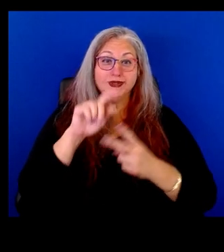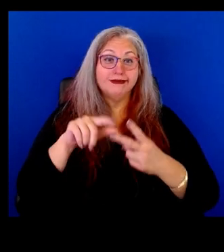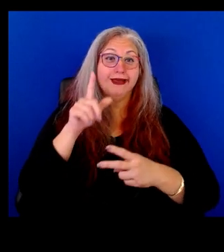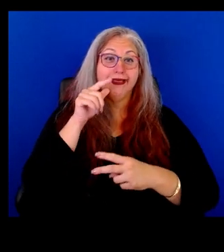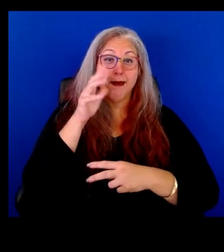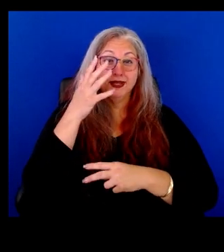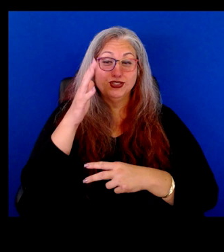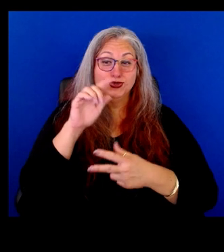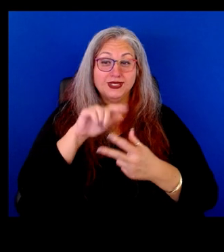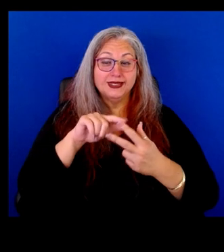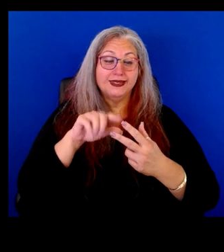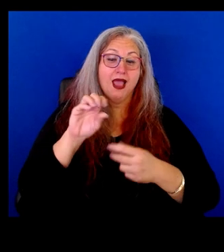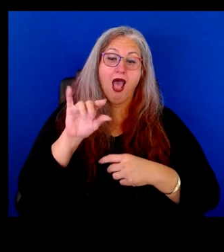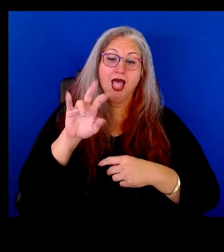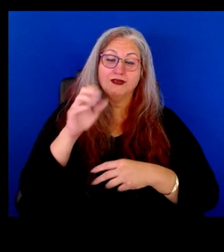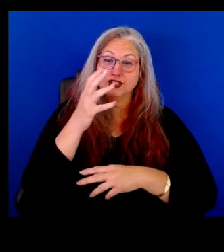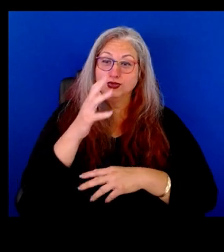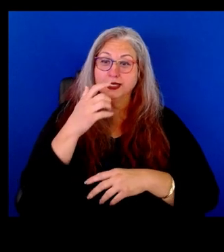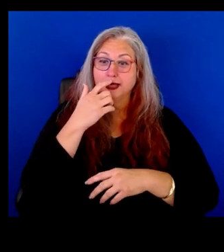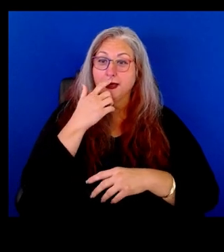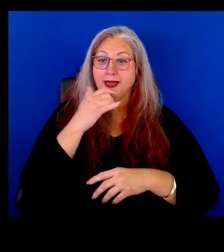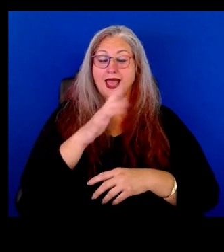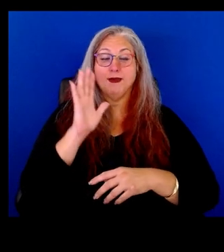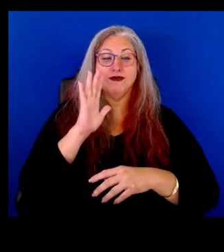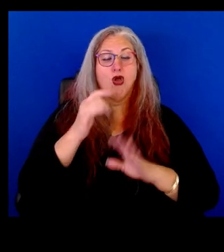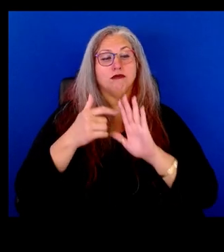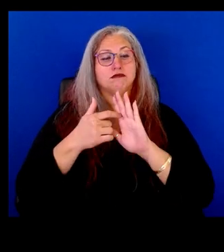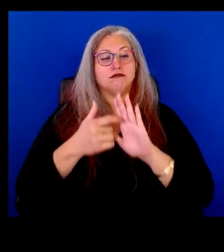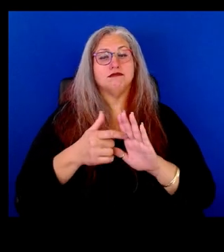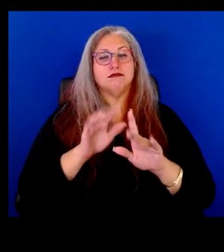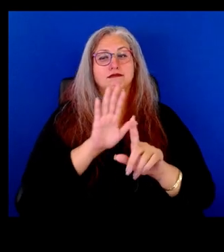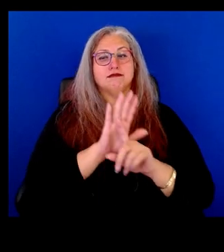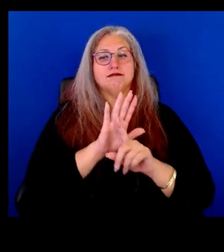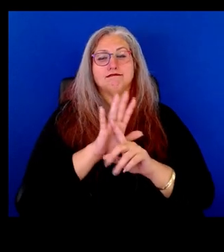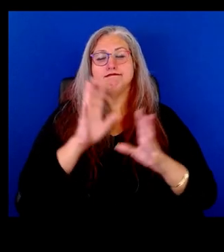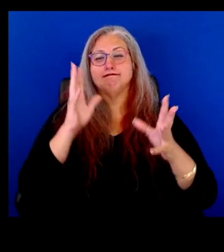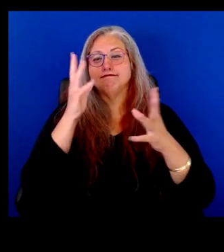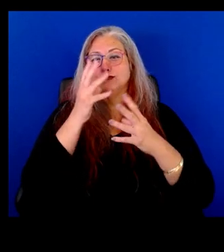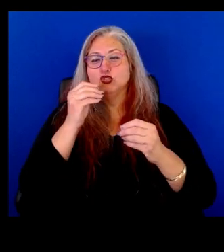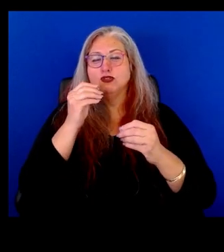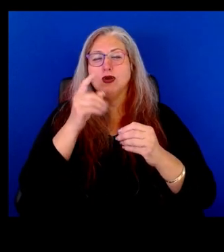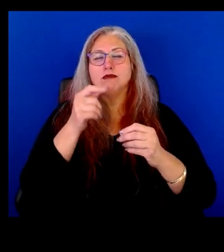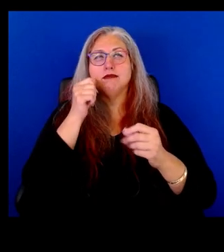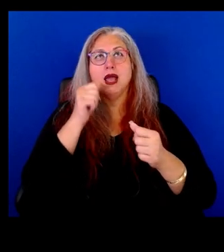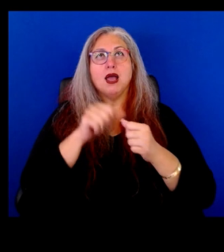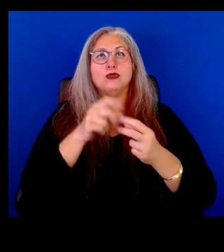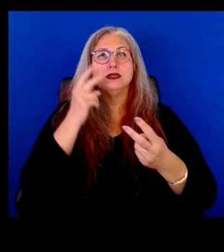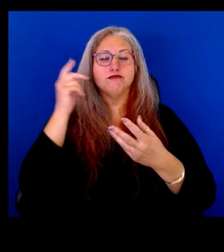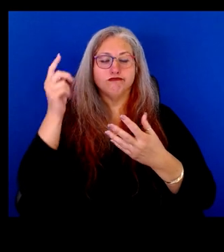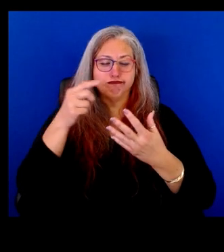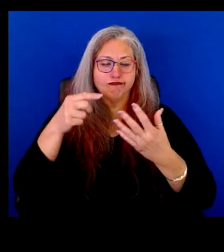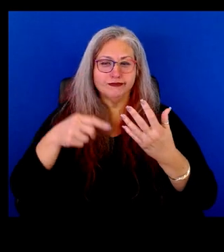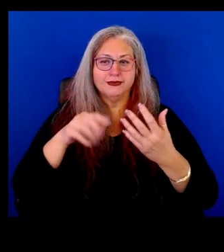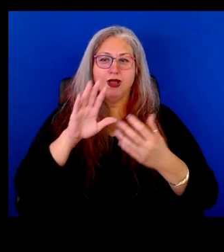the lemon tree, the olive tree that represented all their beautiful memories